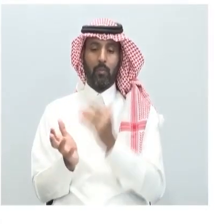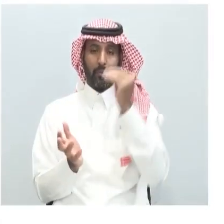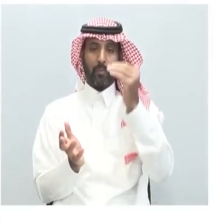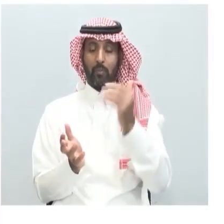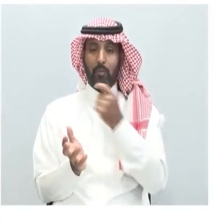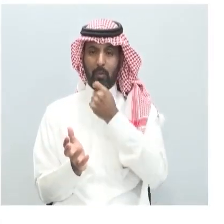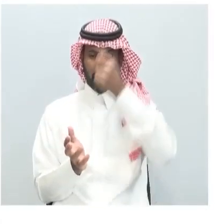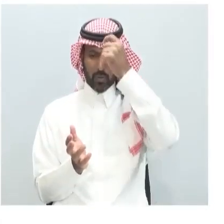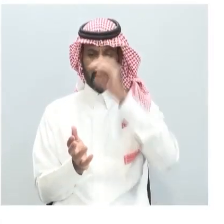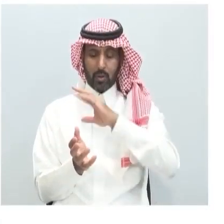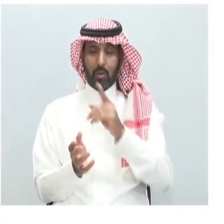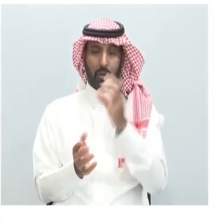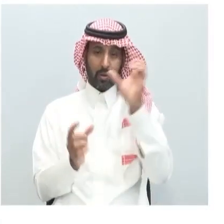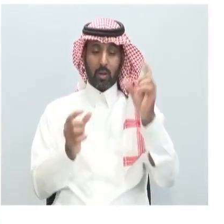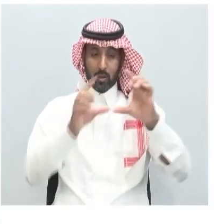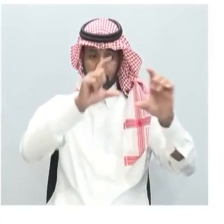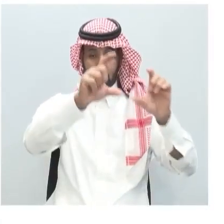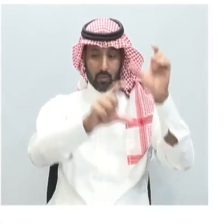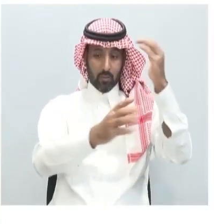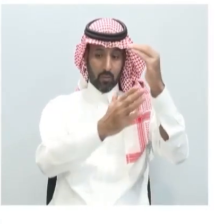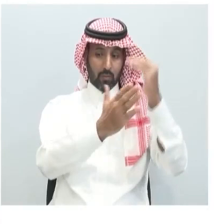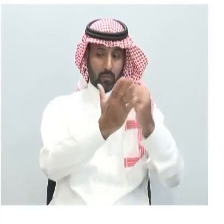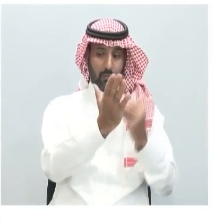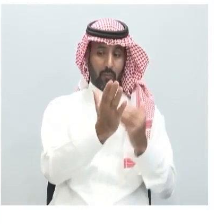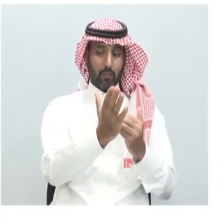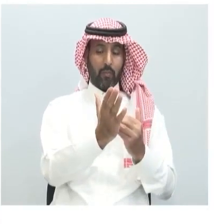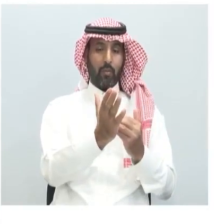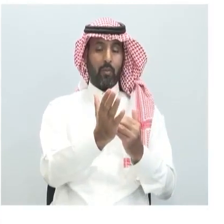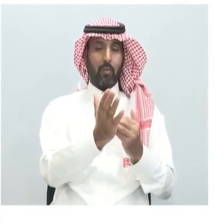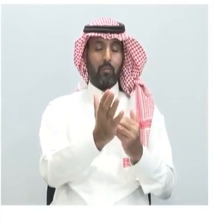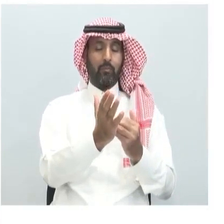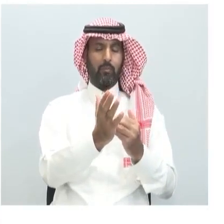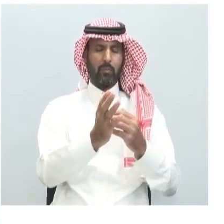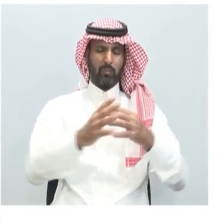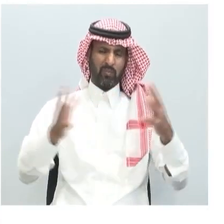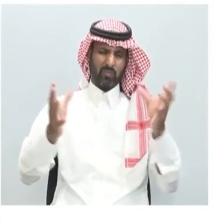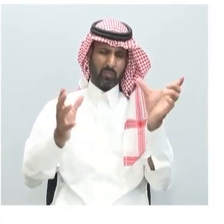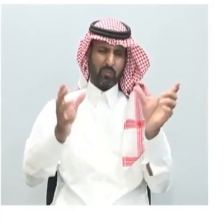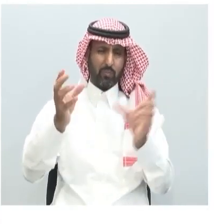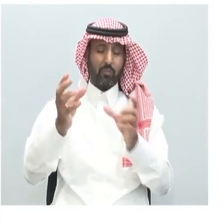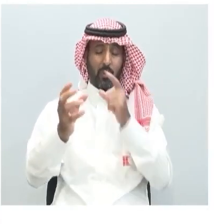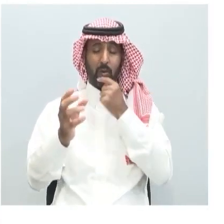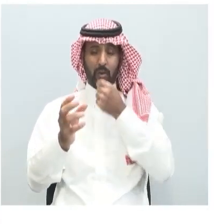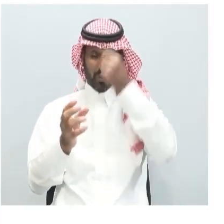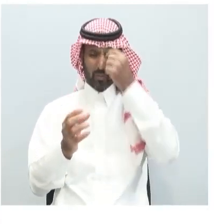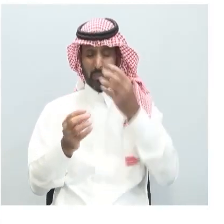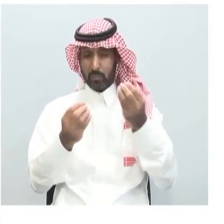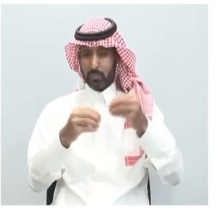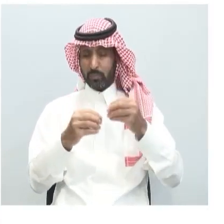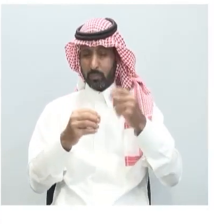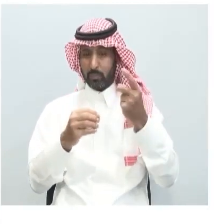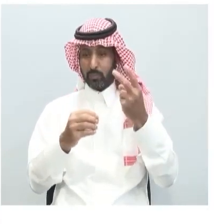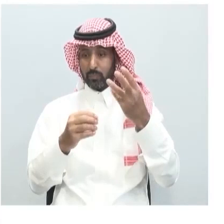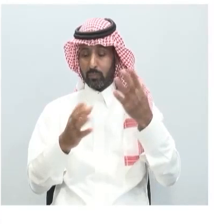the adjective order here. Let's read it together. When you use more than one adjective before a noun,